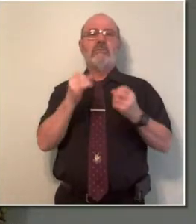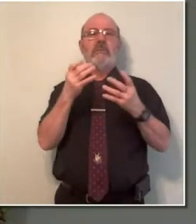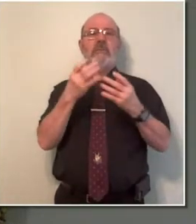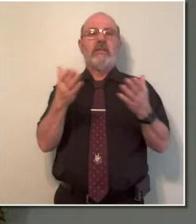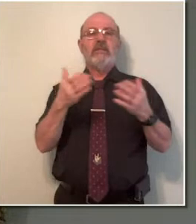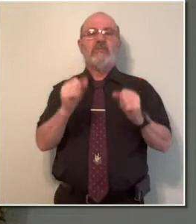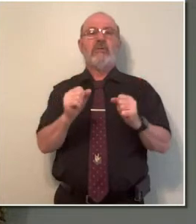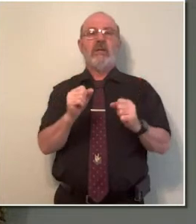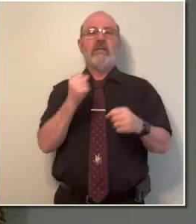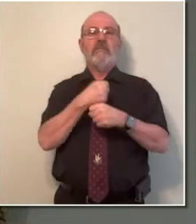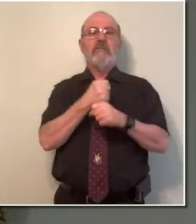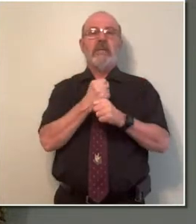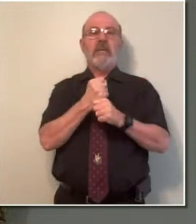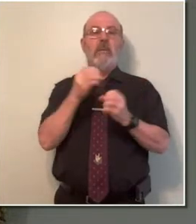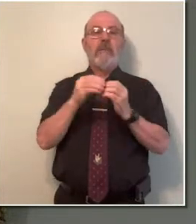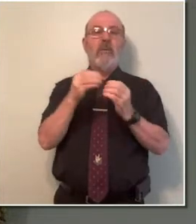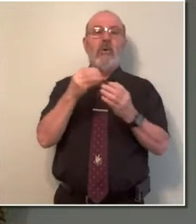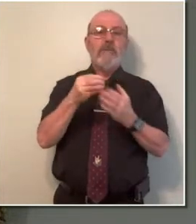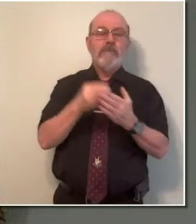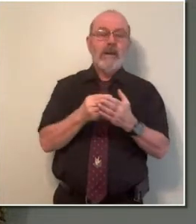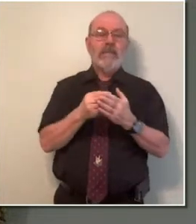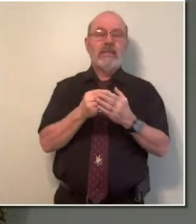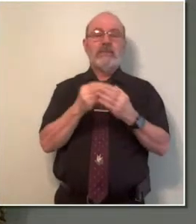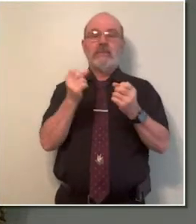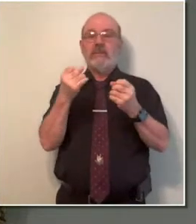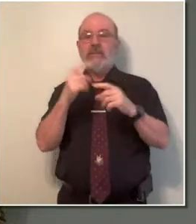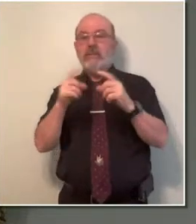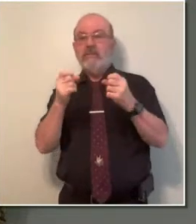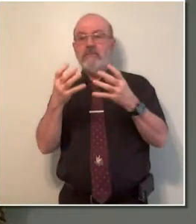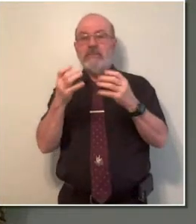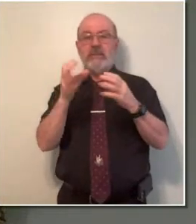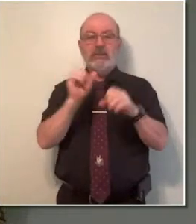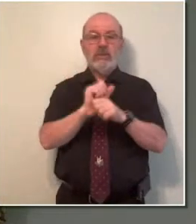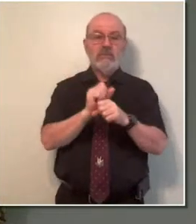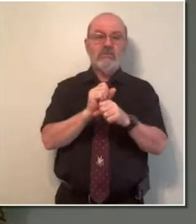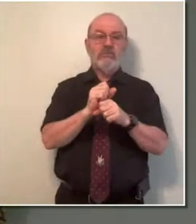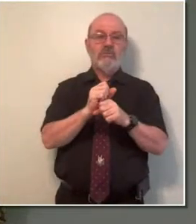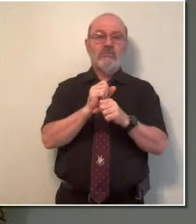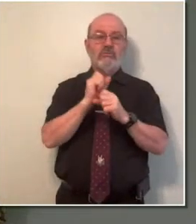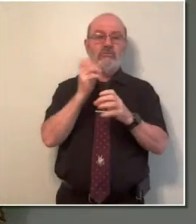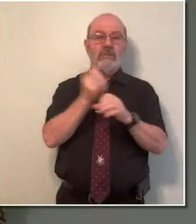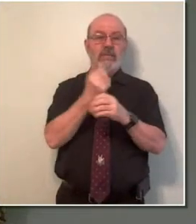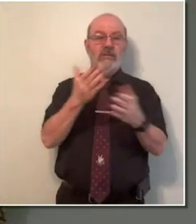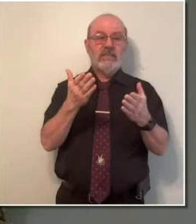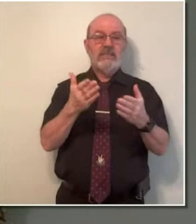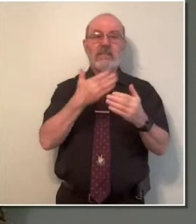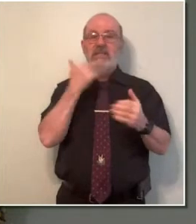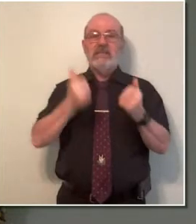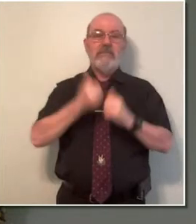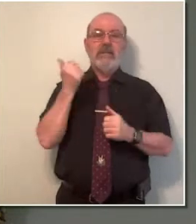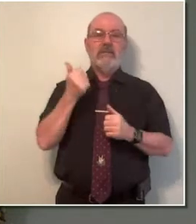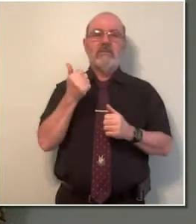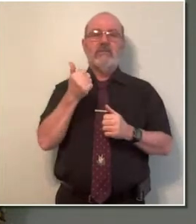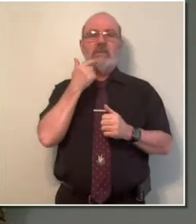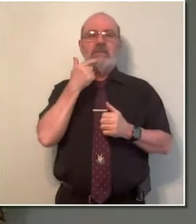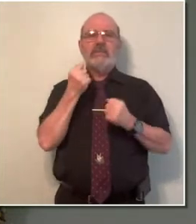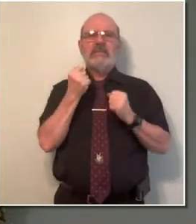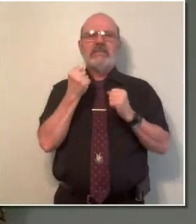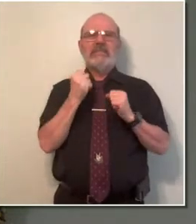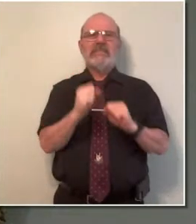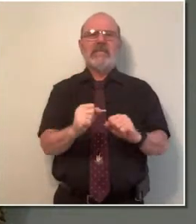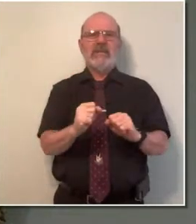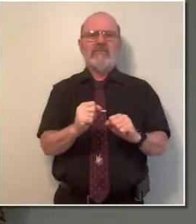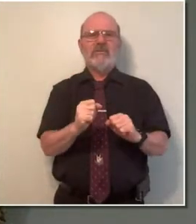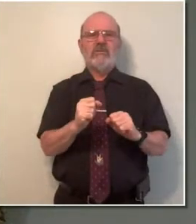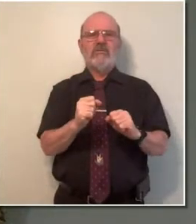make more money, you know, multiple jobs so that we can give our kids the next latest and greatest. And boy, I tell you, the effort that is put in to